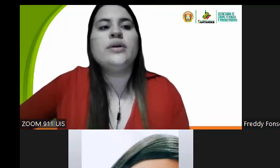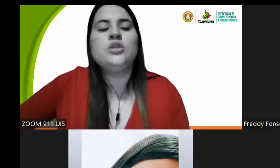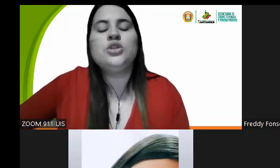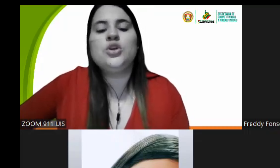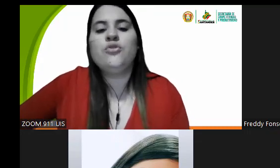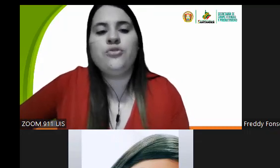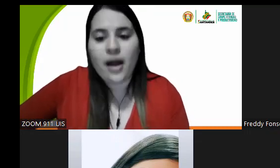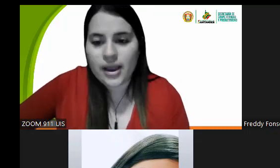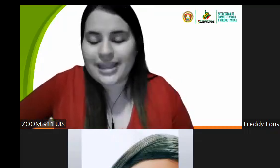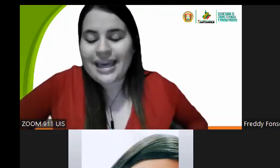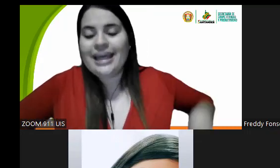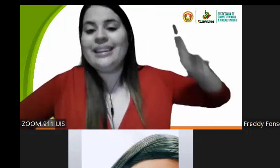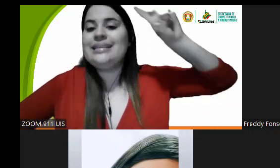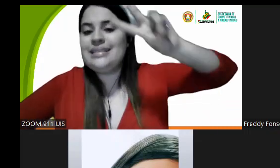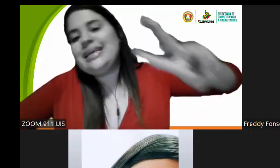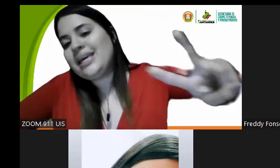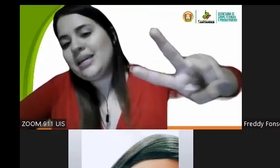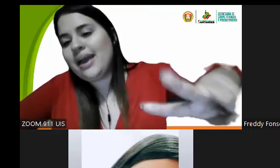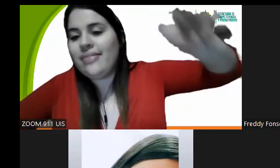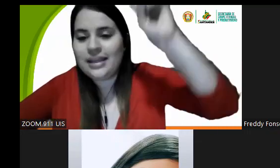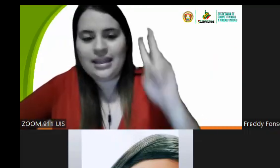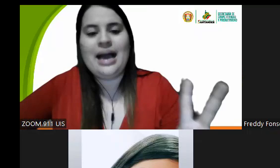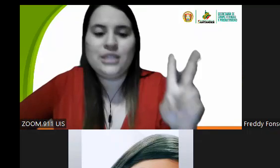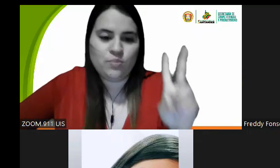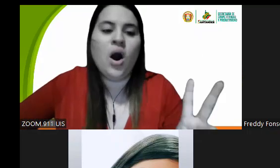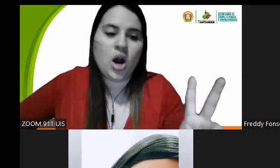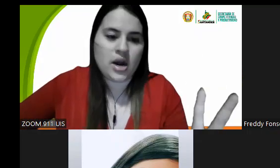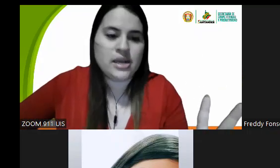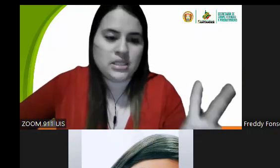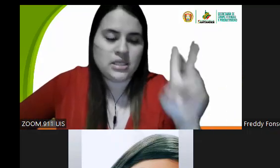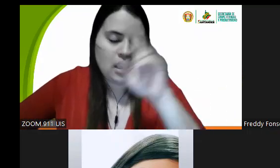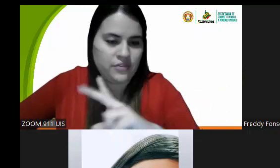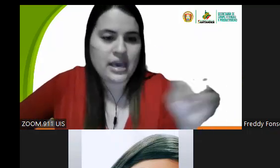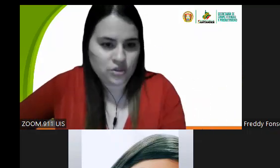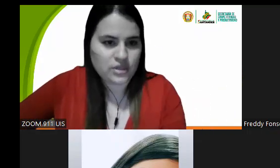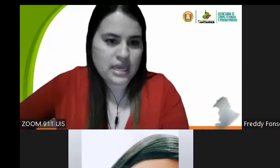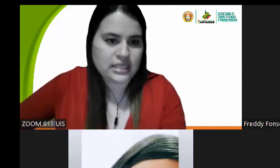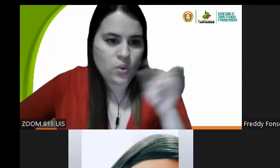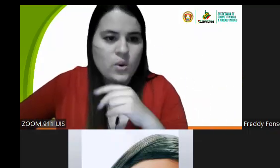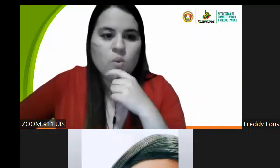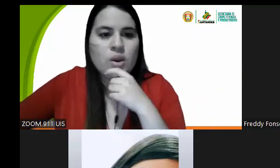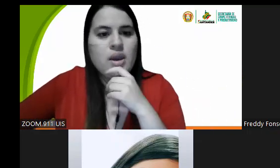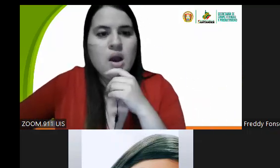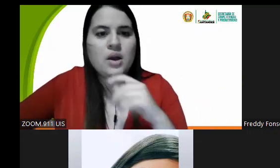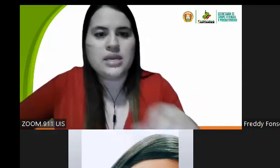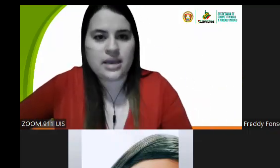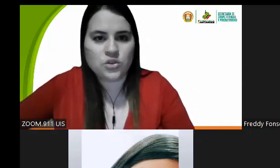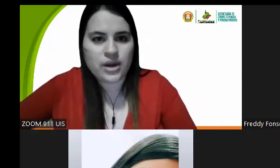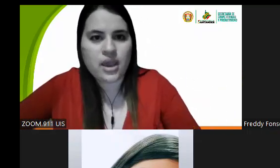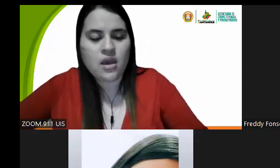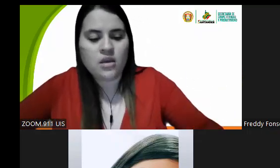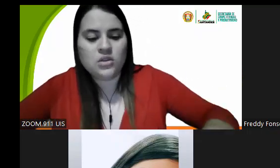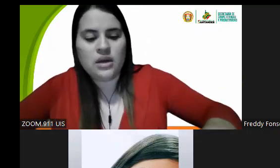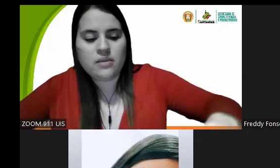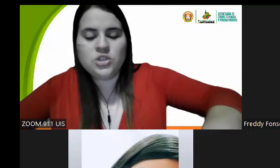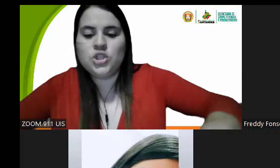we're going to find the second and the last part of the exercise that we were working on